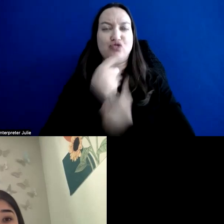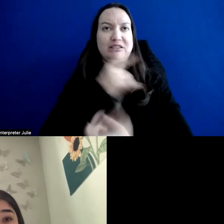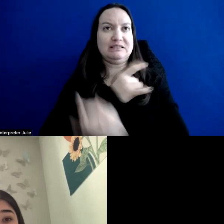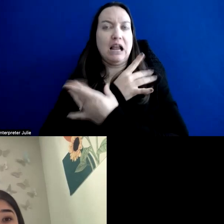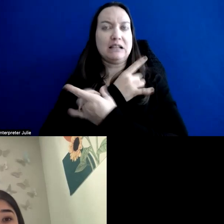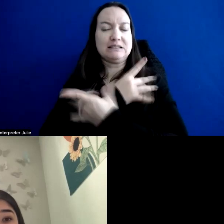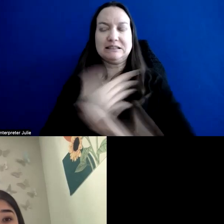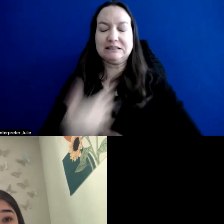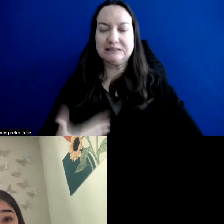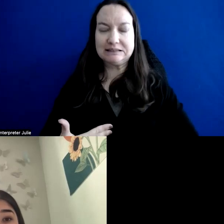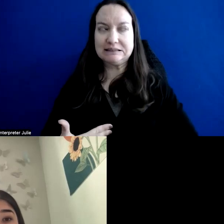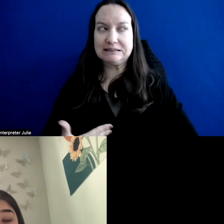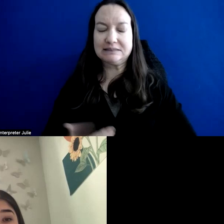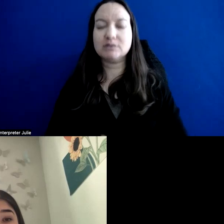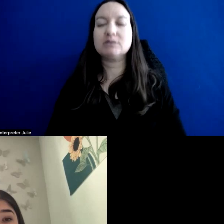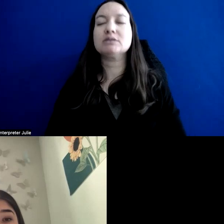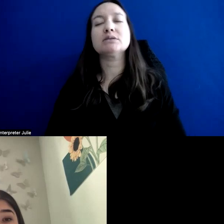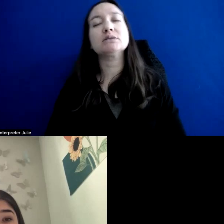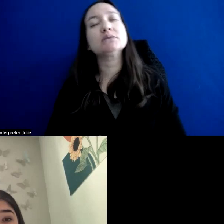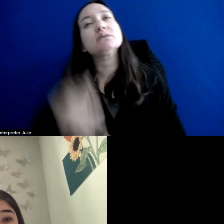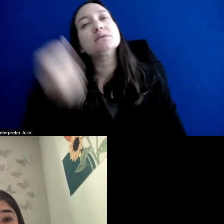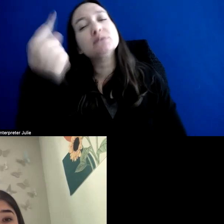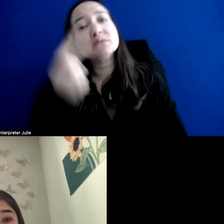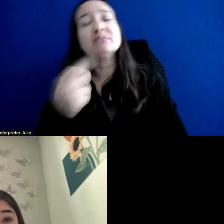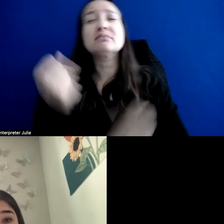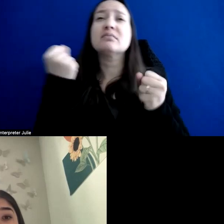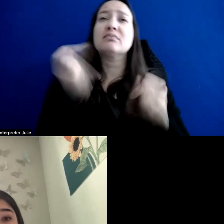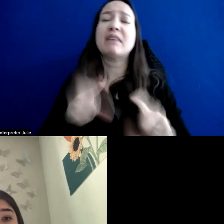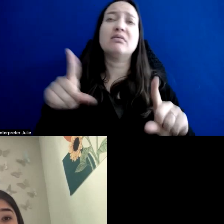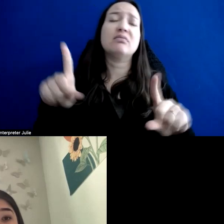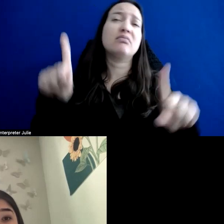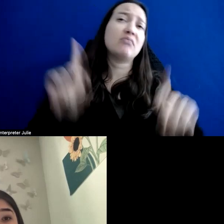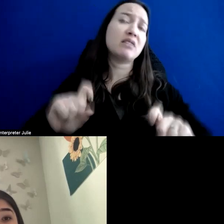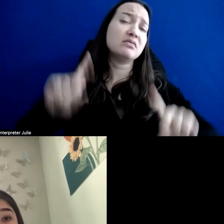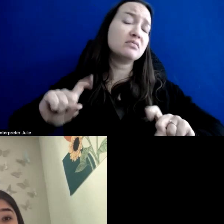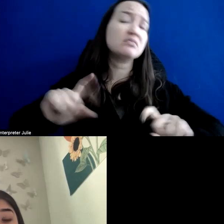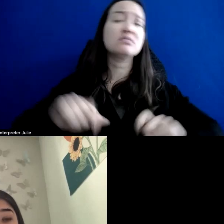toxicity. But at the same time, AIDS has presented, I suspect,